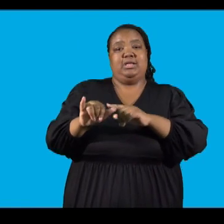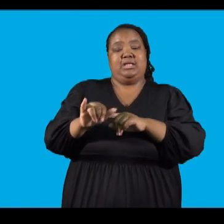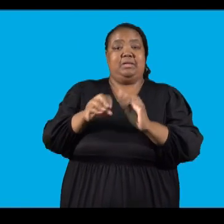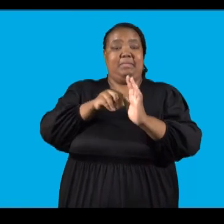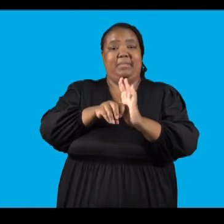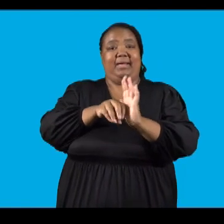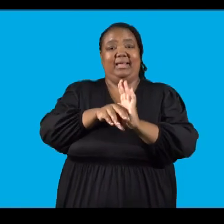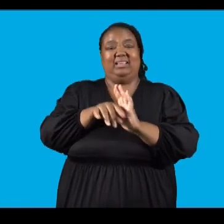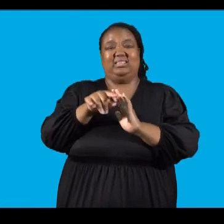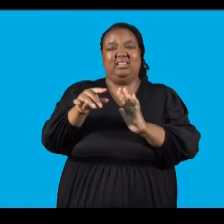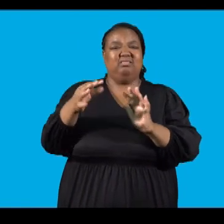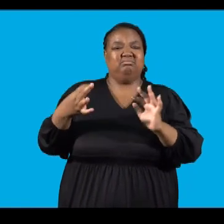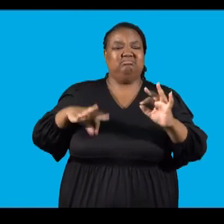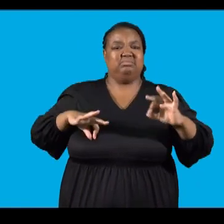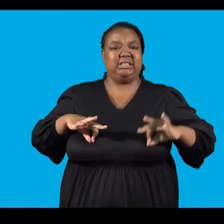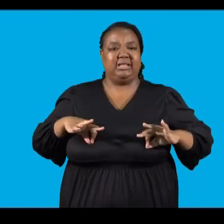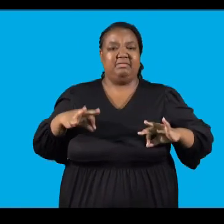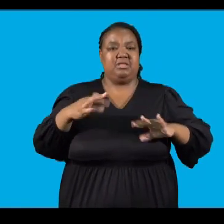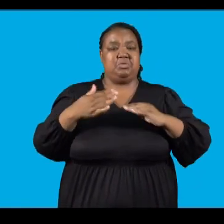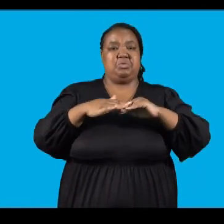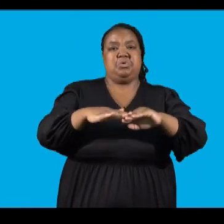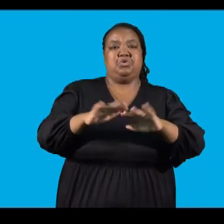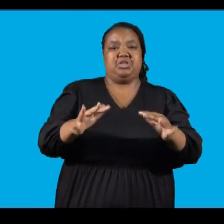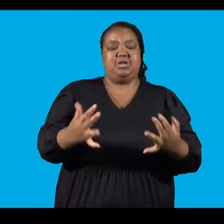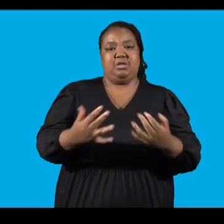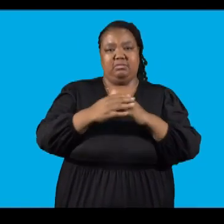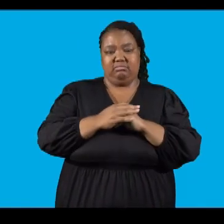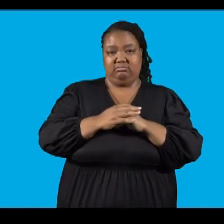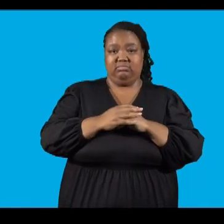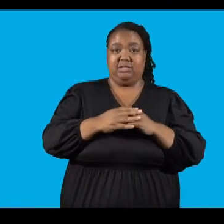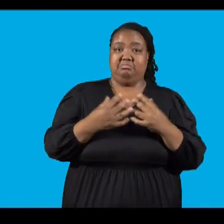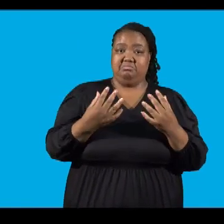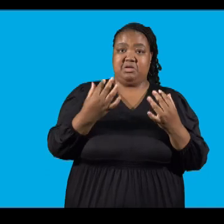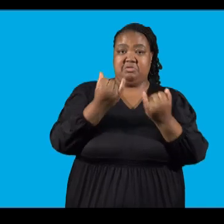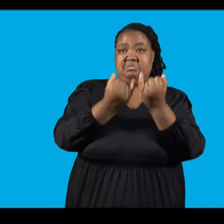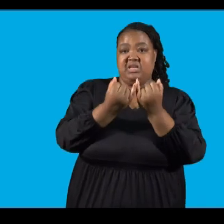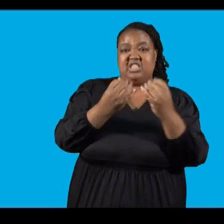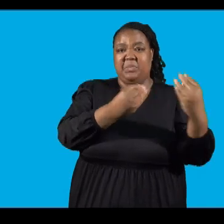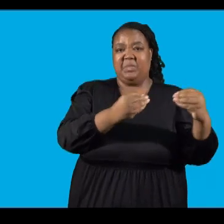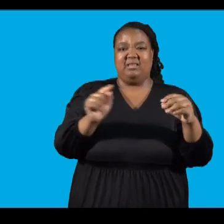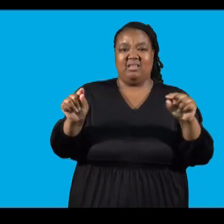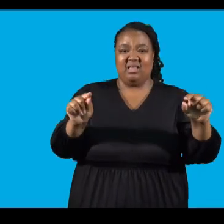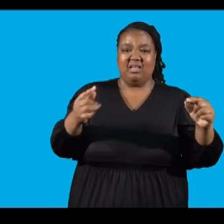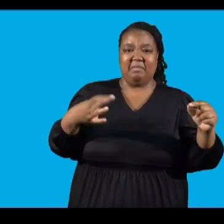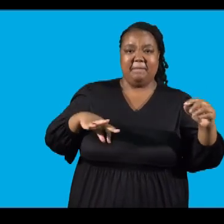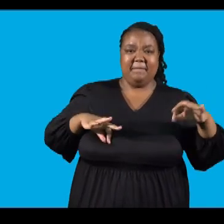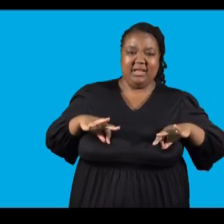market benefit from collusion? And we are talking about benefits to who? To the competitors